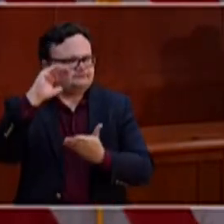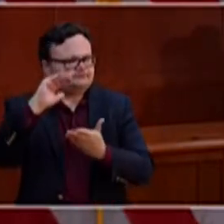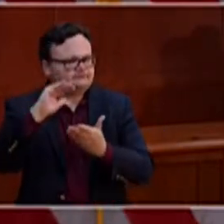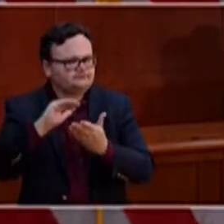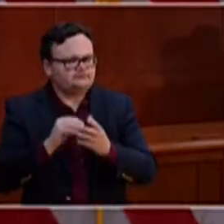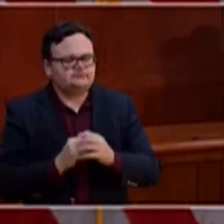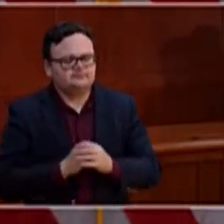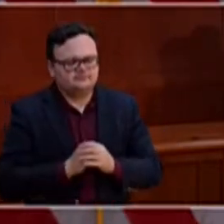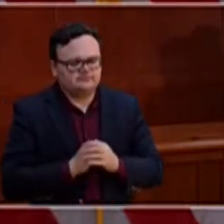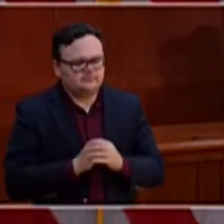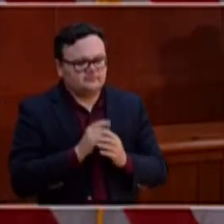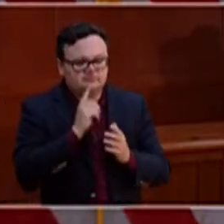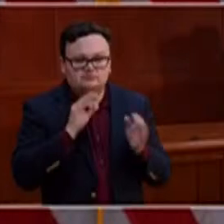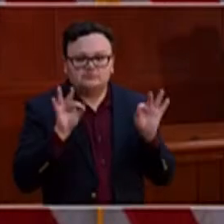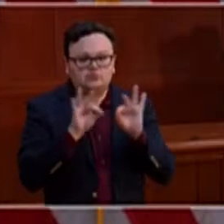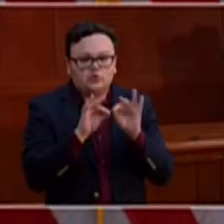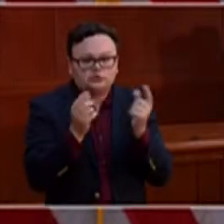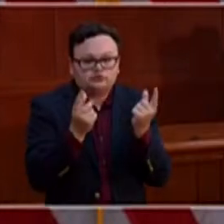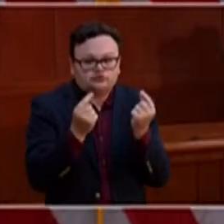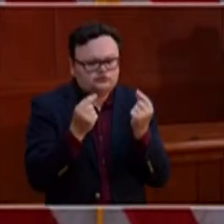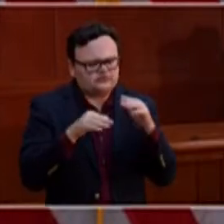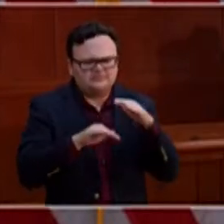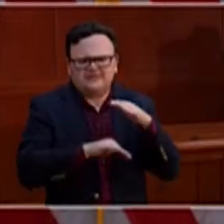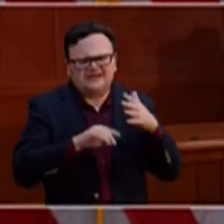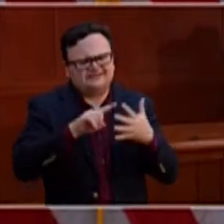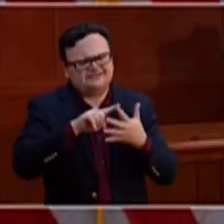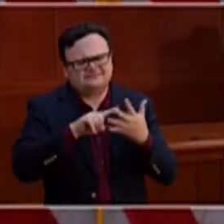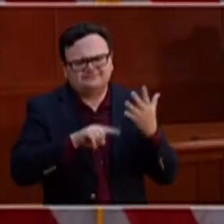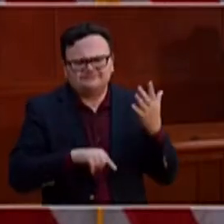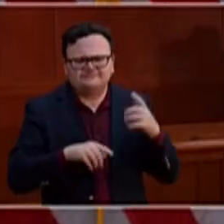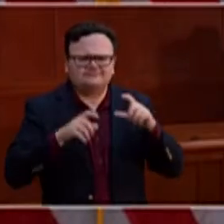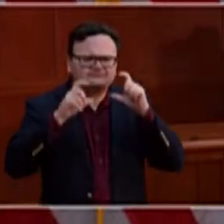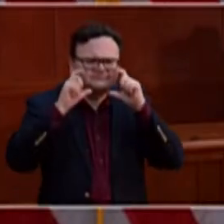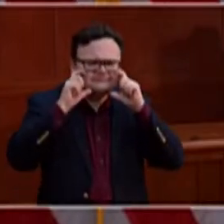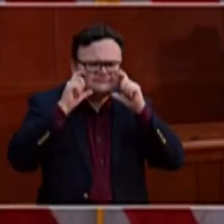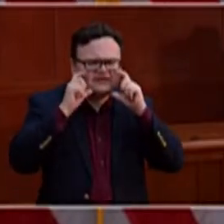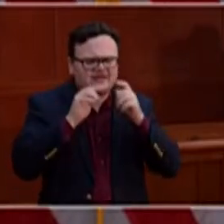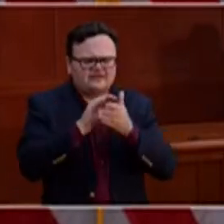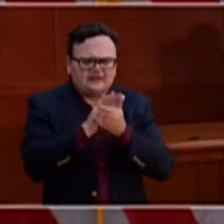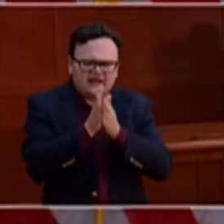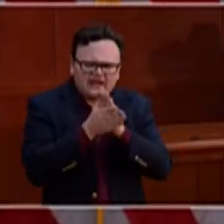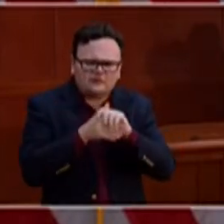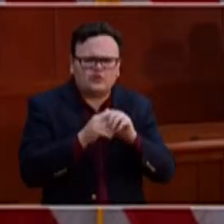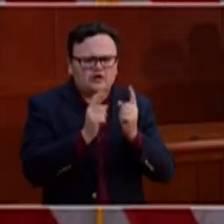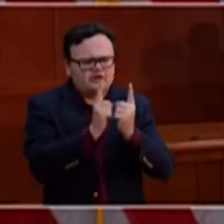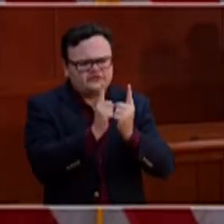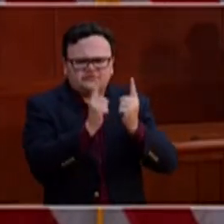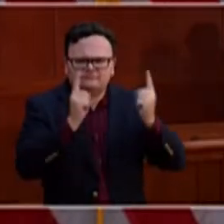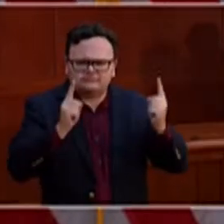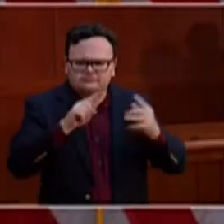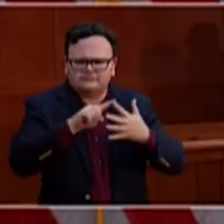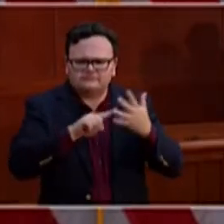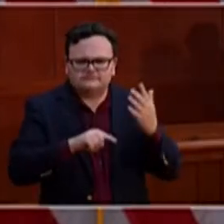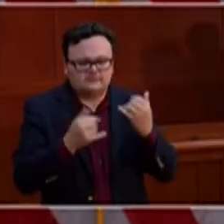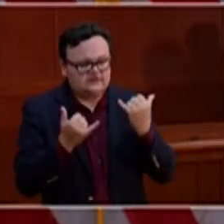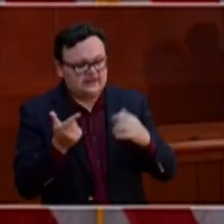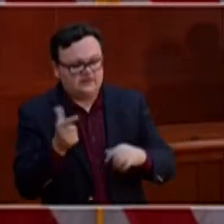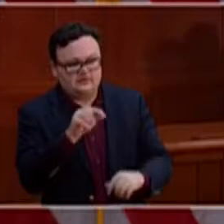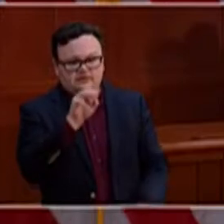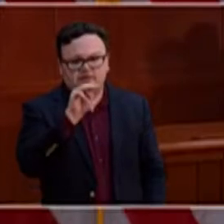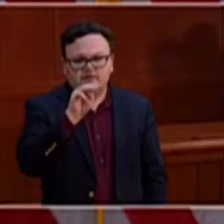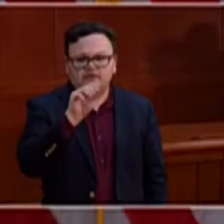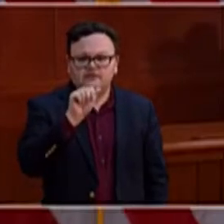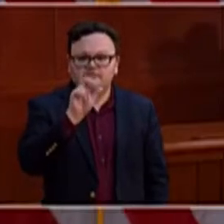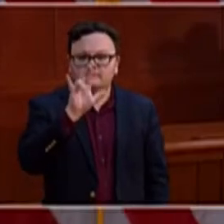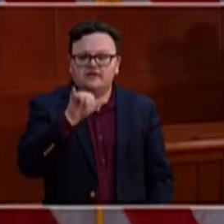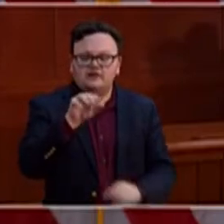who are just doing the basic things that really make a difference. We appreciate what you're doing. So I'm going to turn it over to Mary Mayhew for her to be able to make